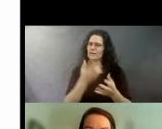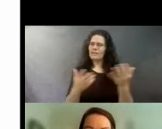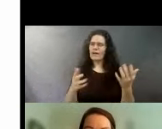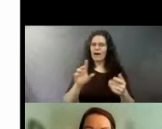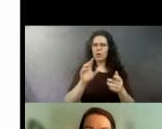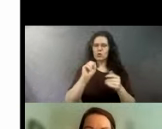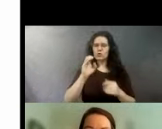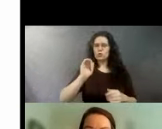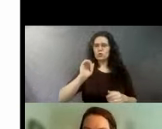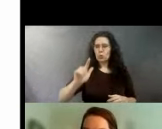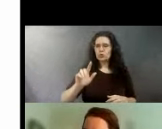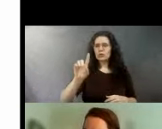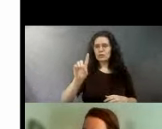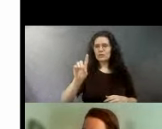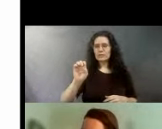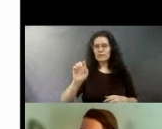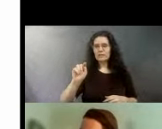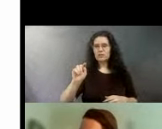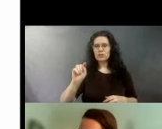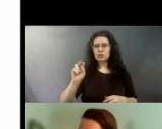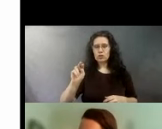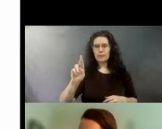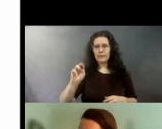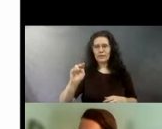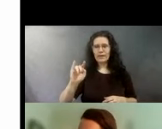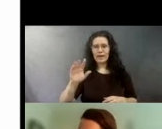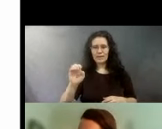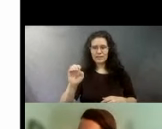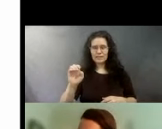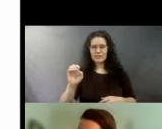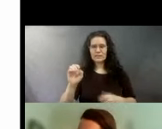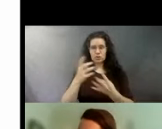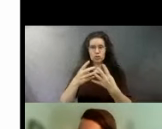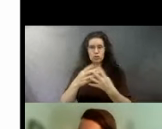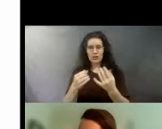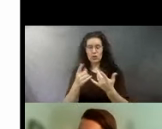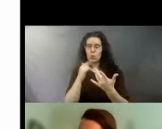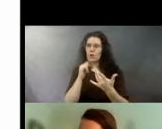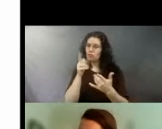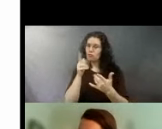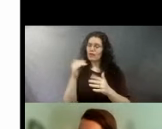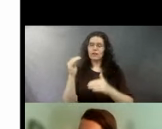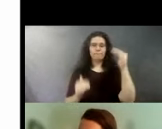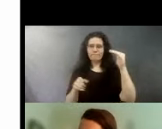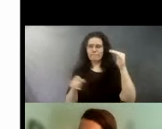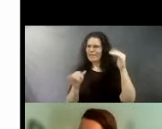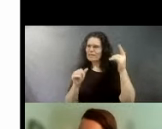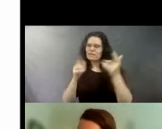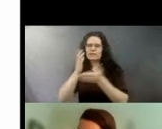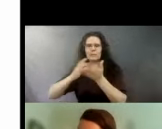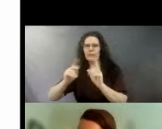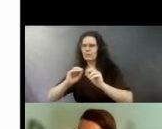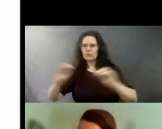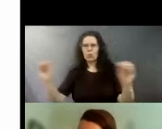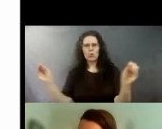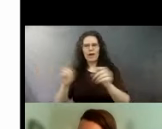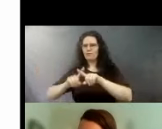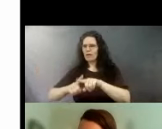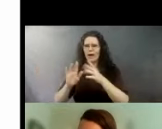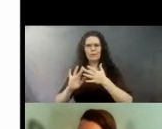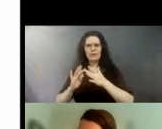is access to reliable internet. So thinking about that as you're thinking about offsite and use of telehealth and legal services as